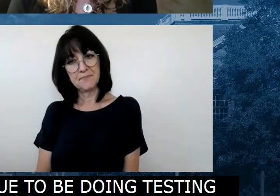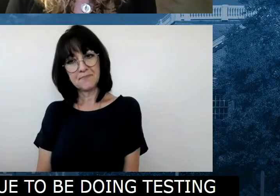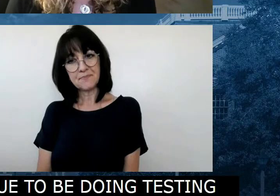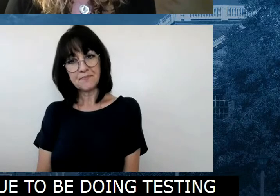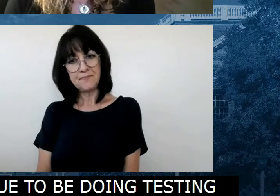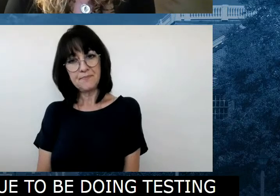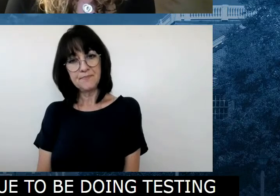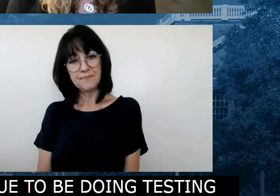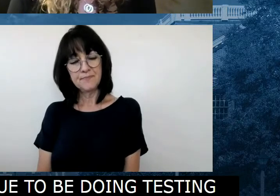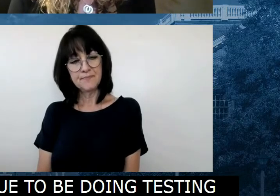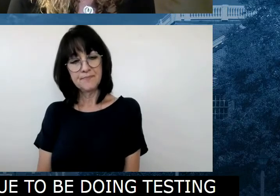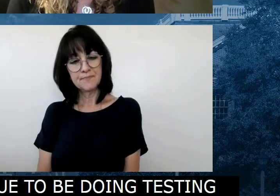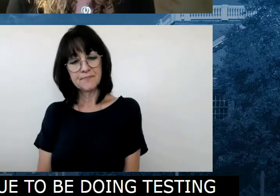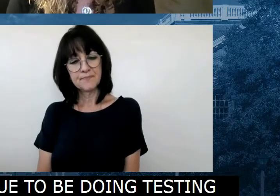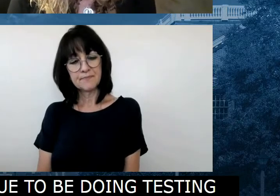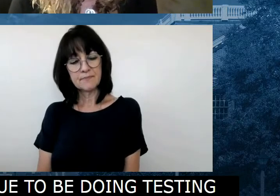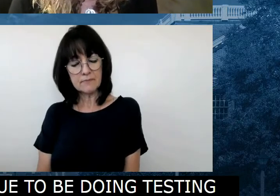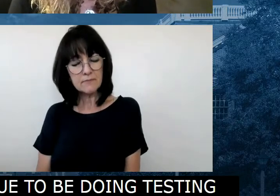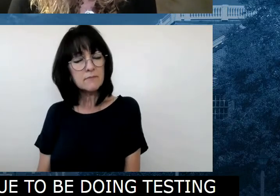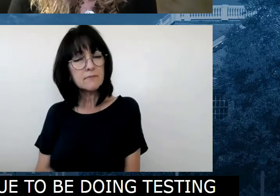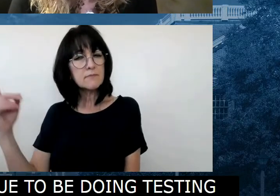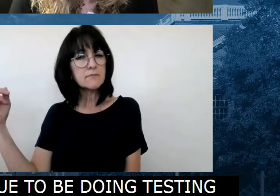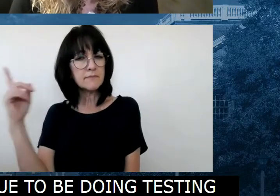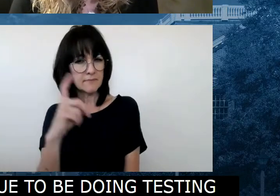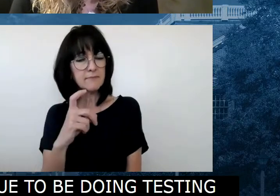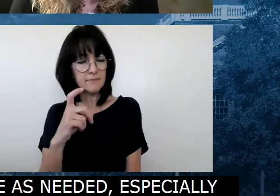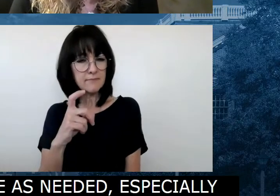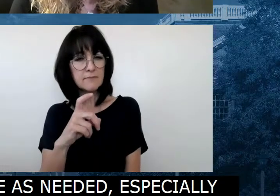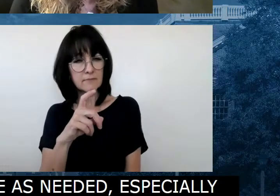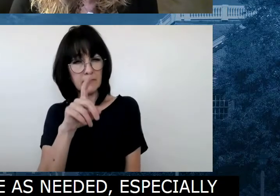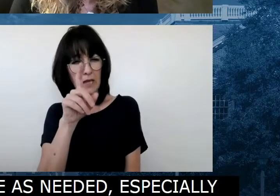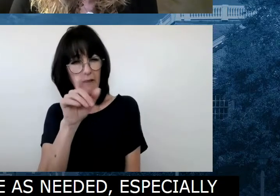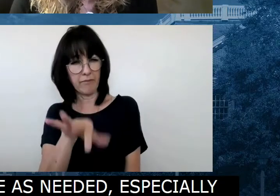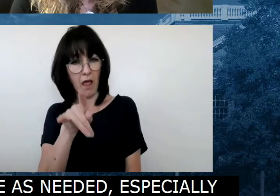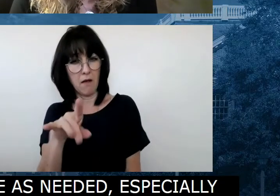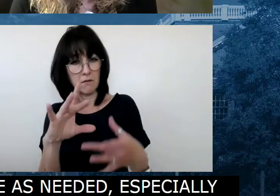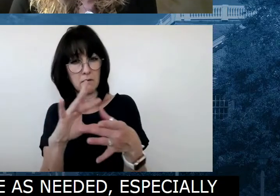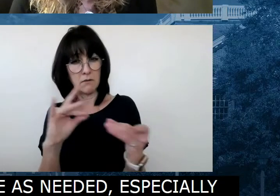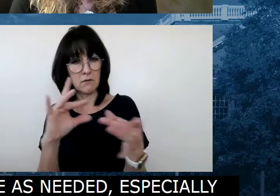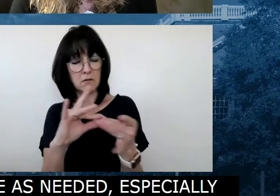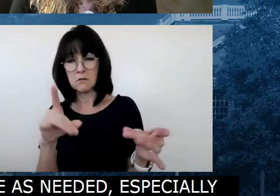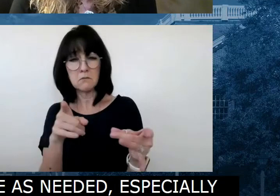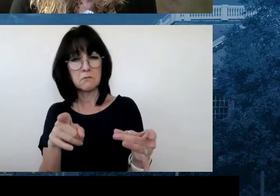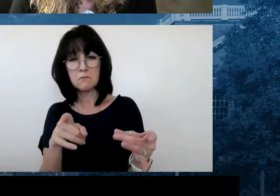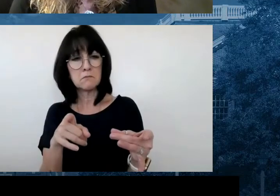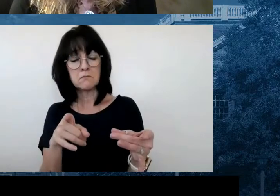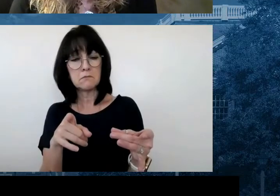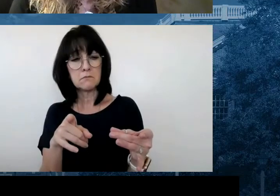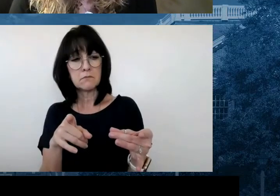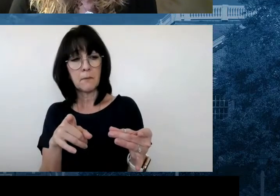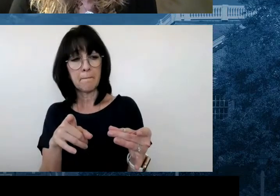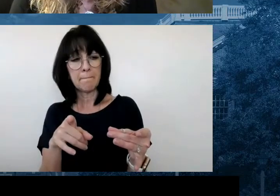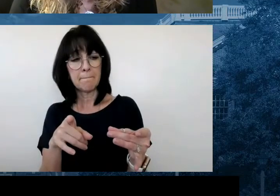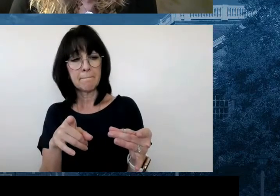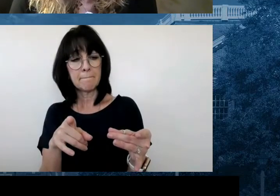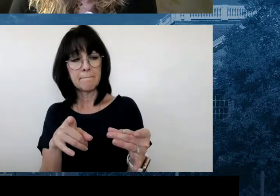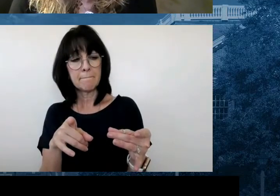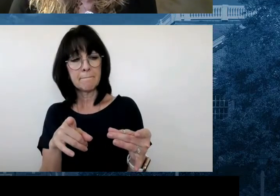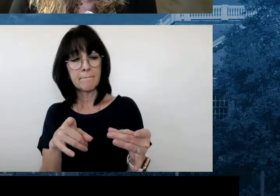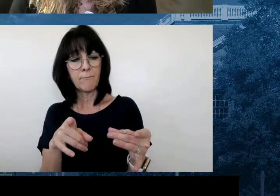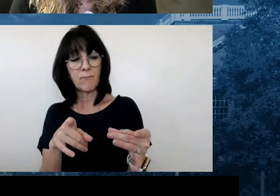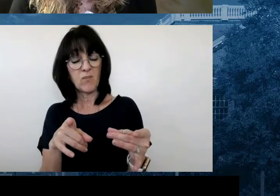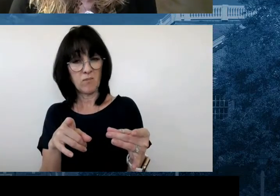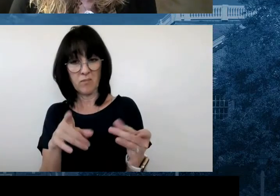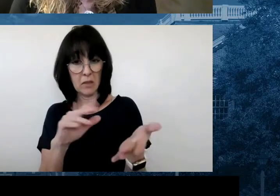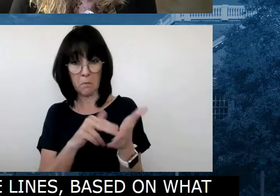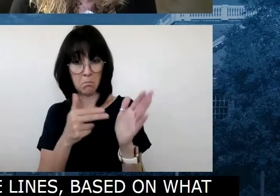All right, and just kind of along those lines, based on what you said, so there's no thought of just kind of scaling back testing